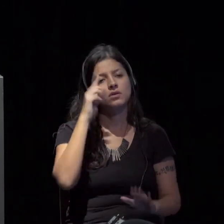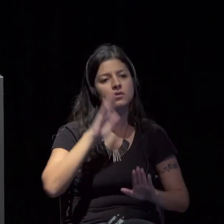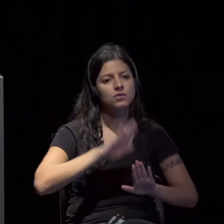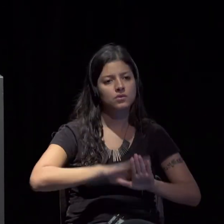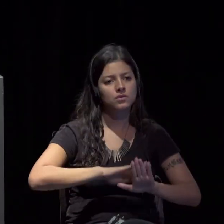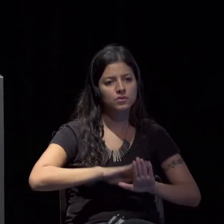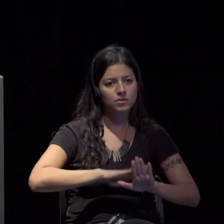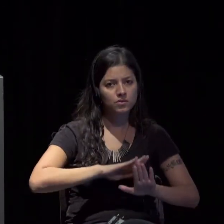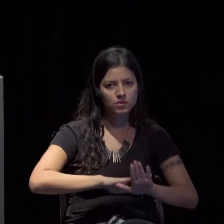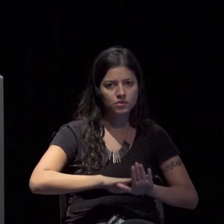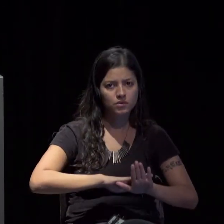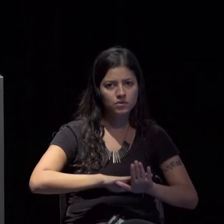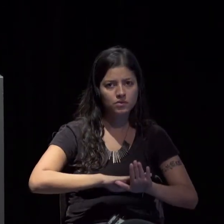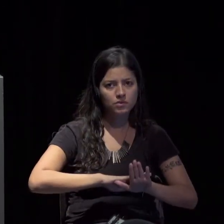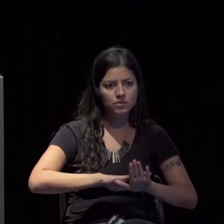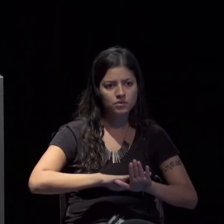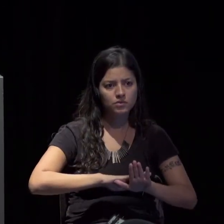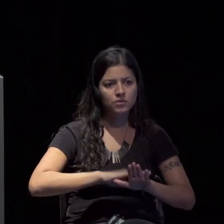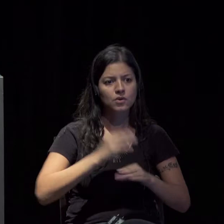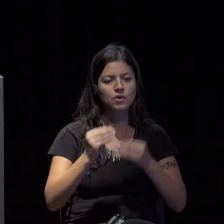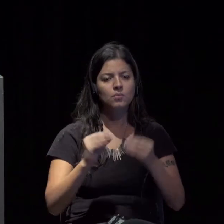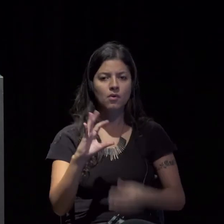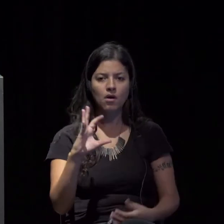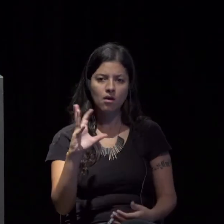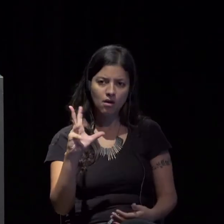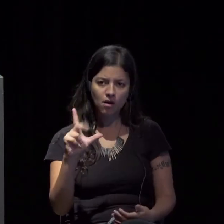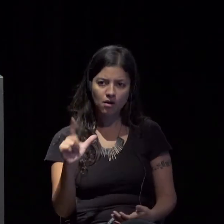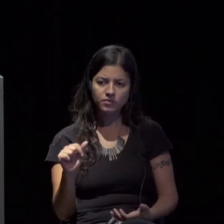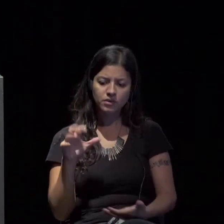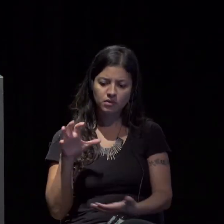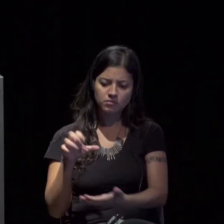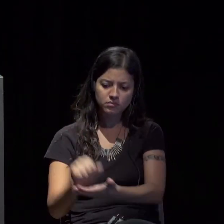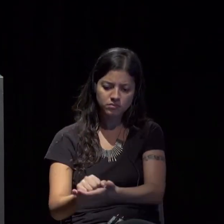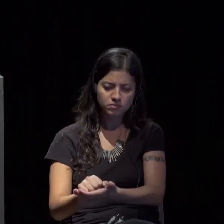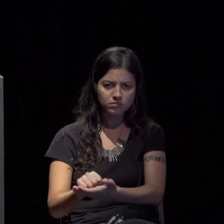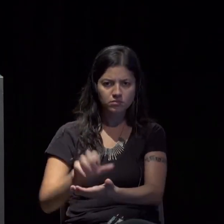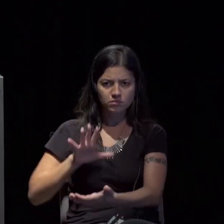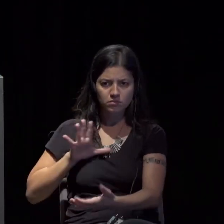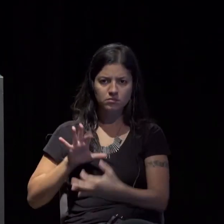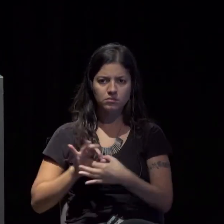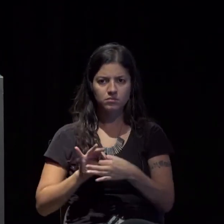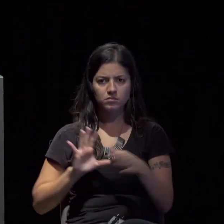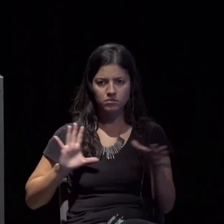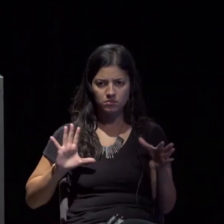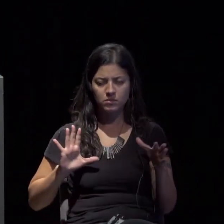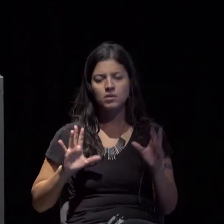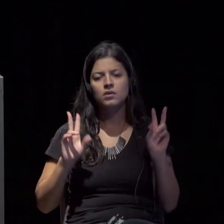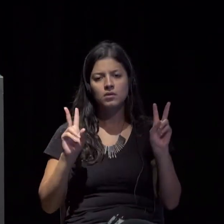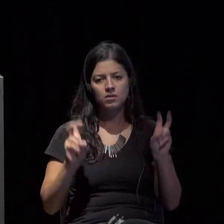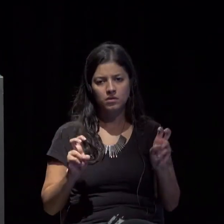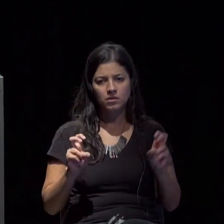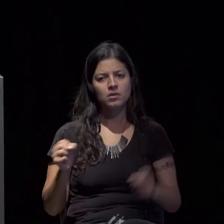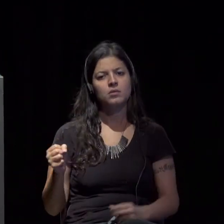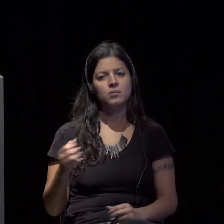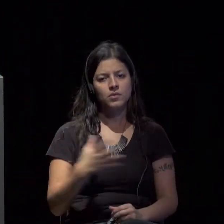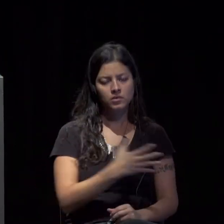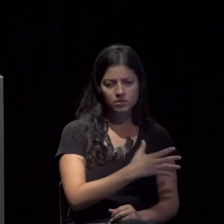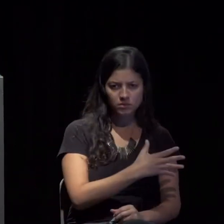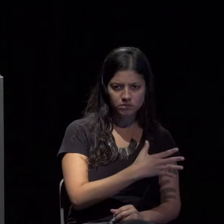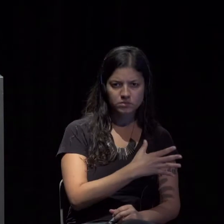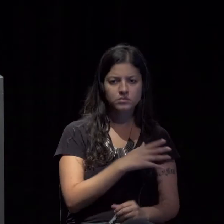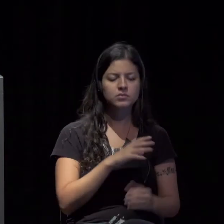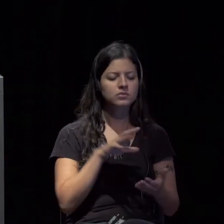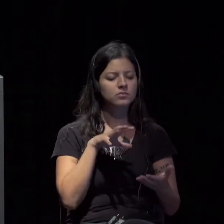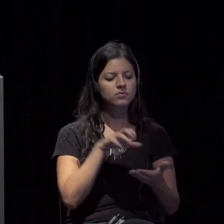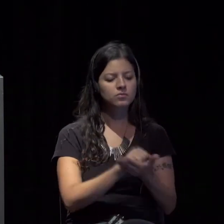ideology that in turn authorized what I am calling post-colonial artistic modernism. In Francophone Africa,